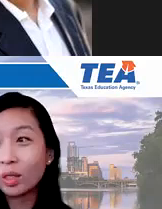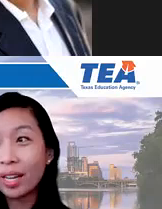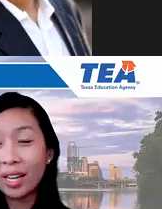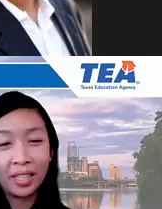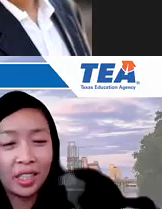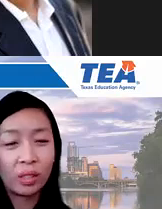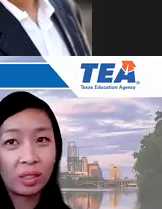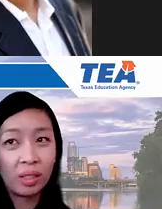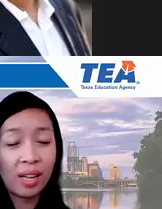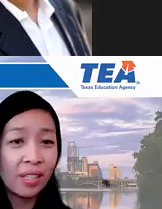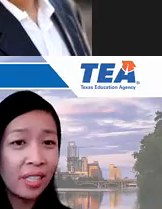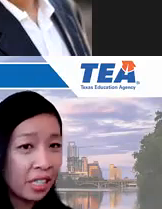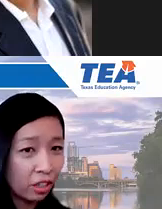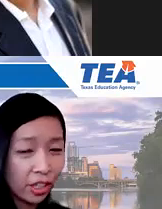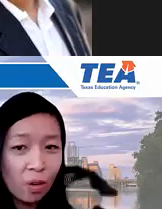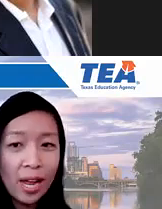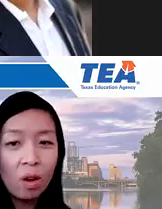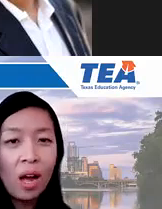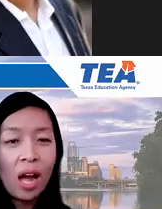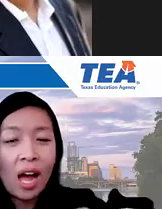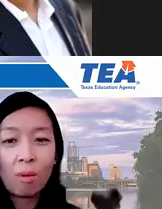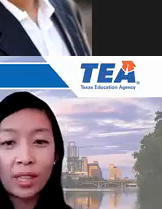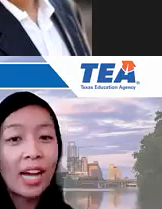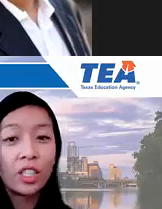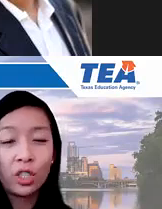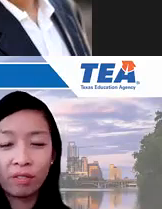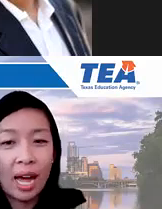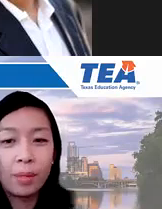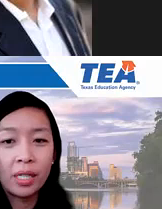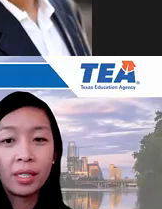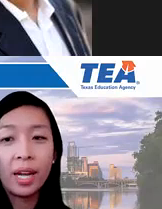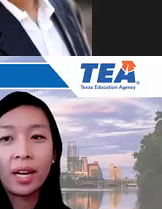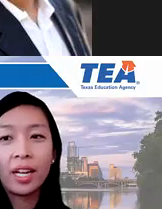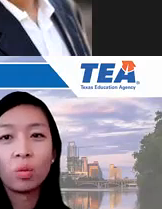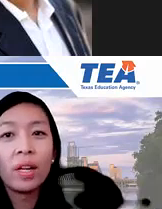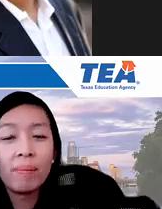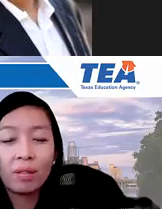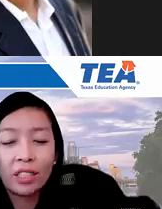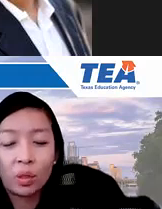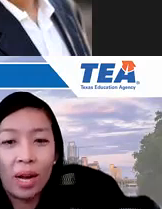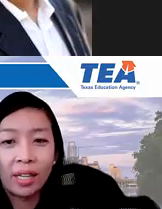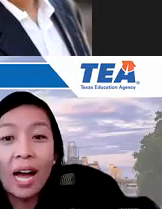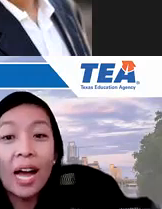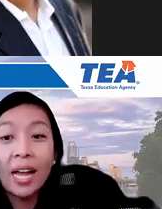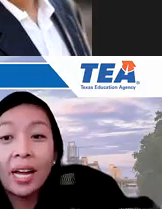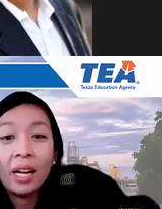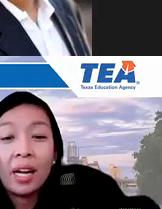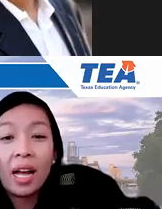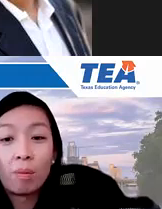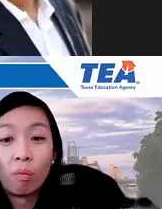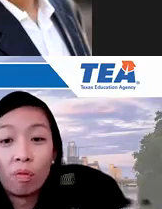This was, I think this was 11 years ago now, when that shift happened. And is one of the main reasons why I think